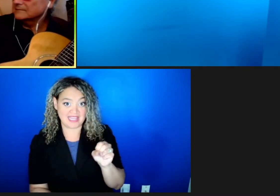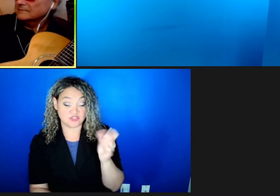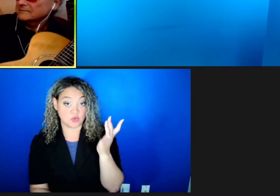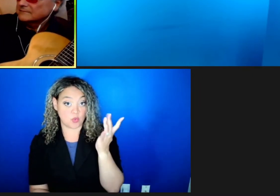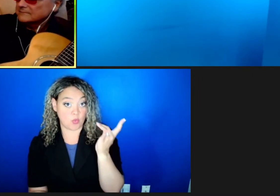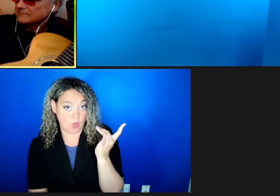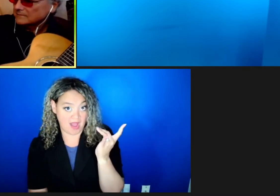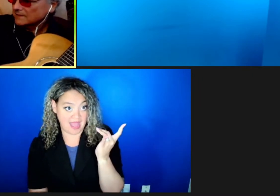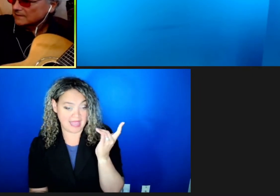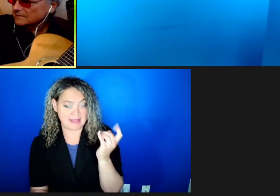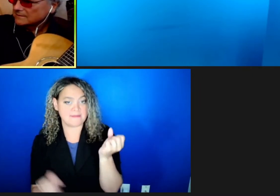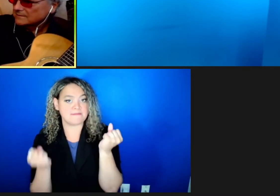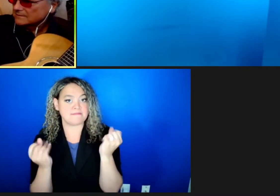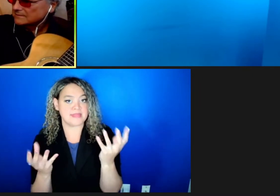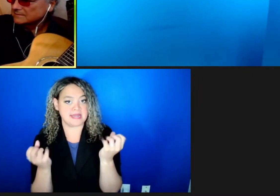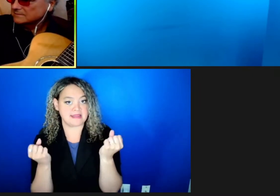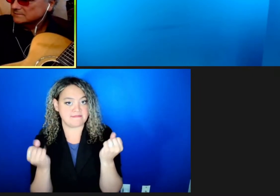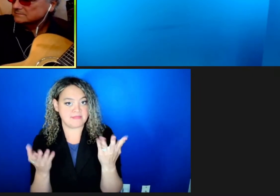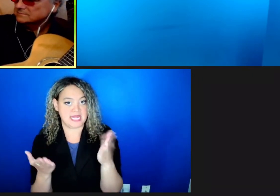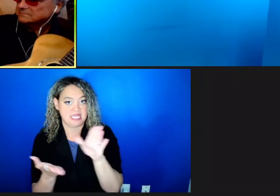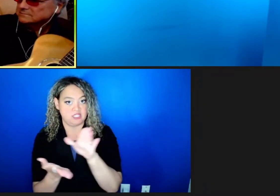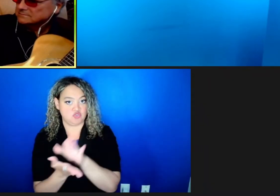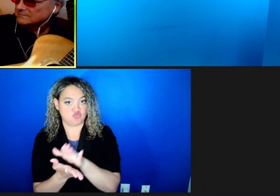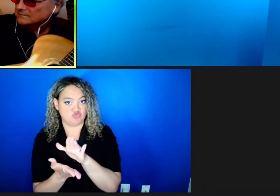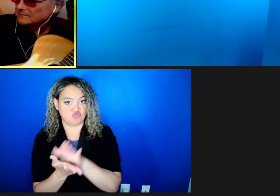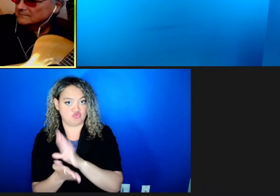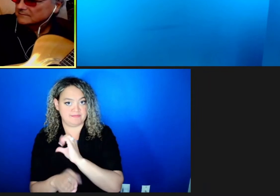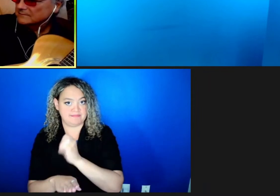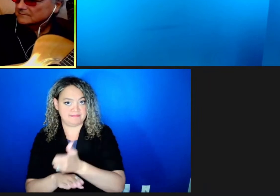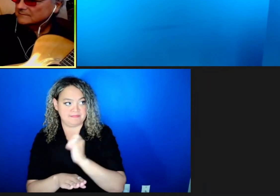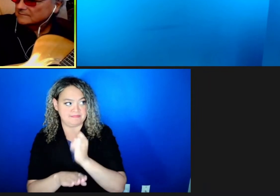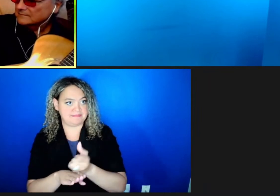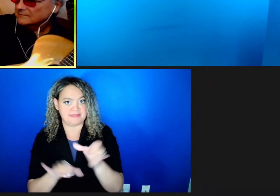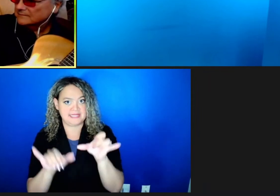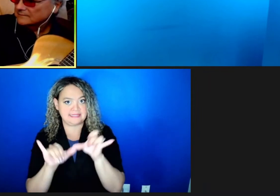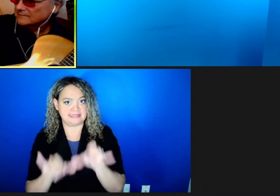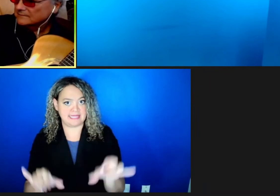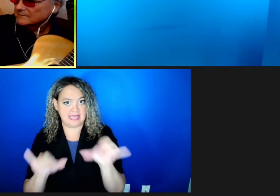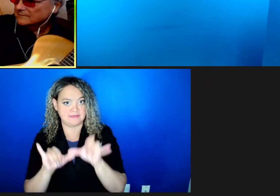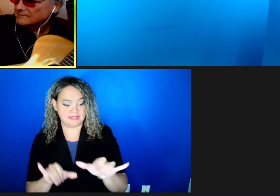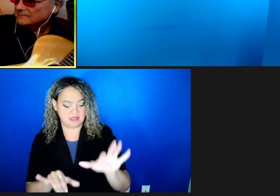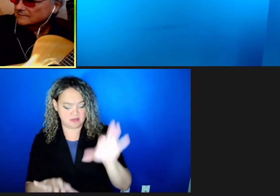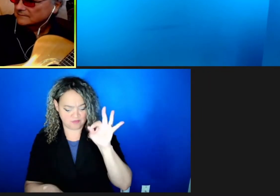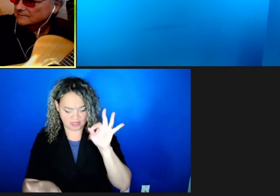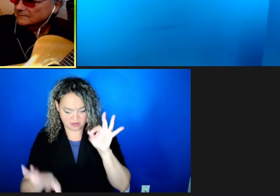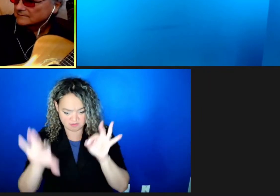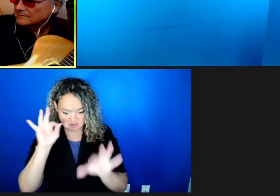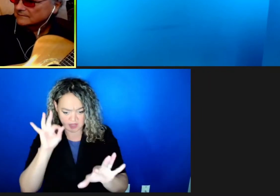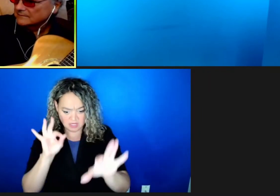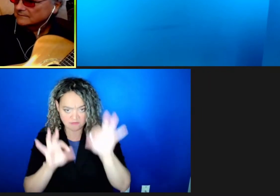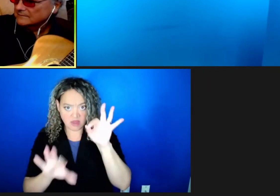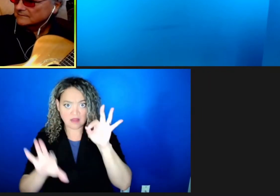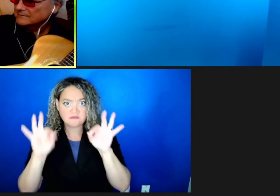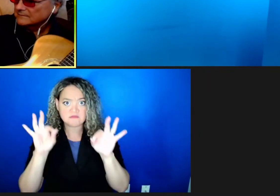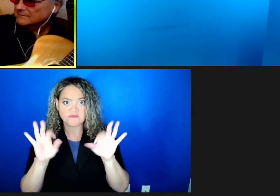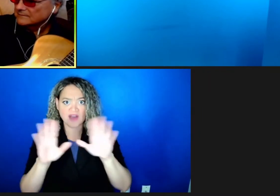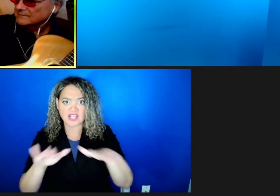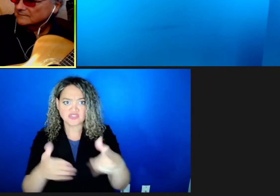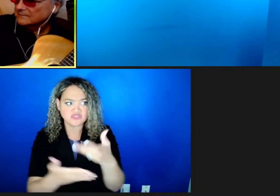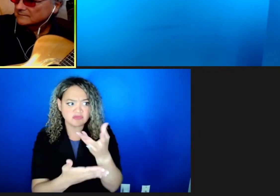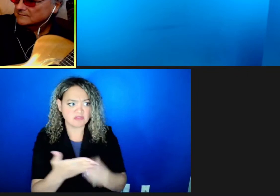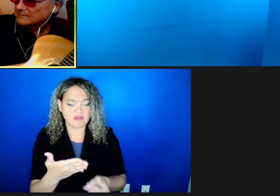had many of these schools, and the same thing is being discovered, that there's lost children